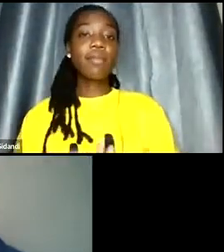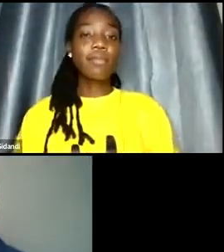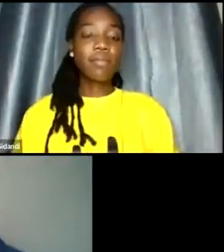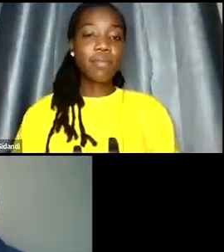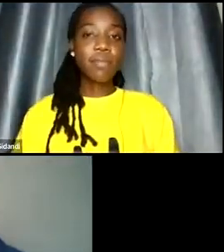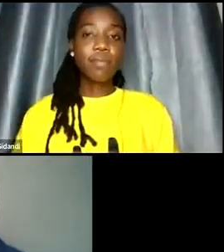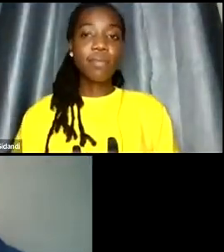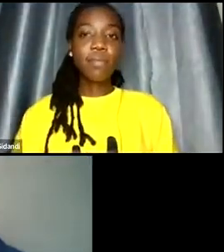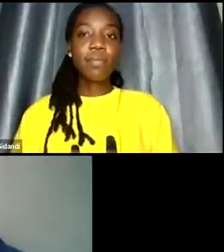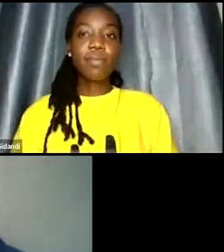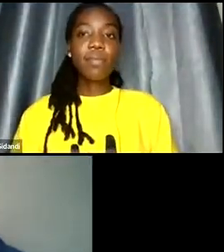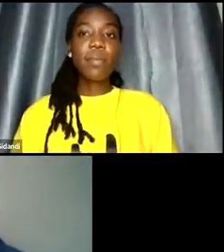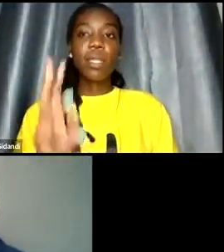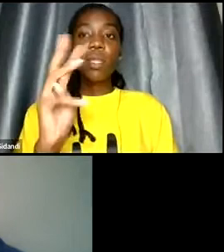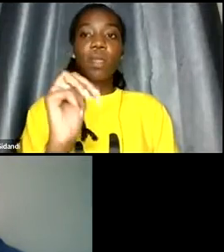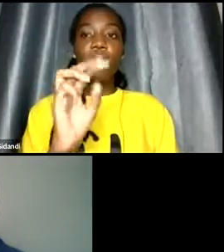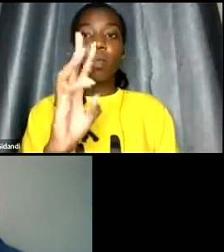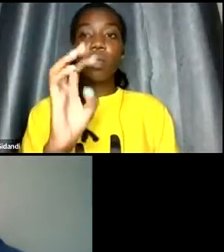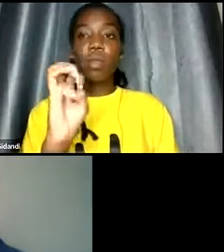Mwenda